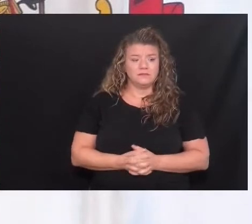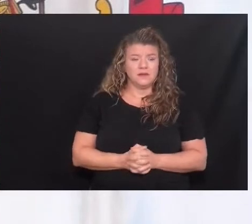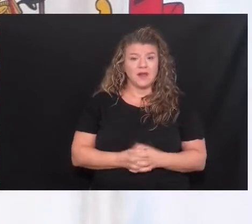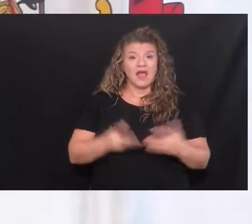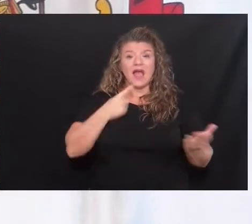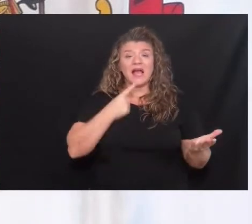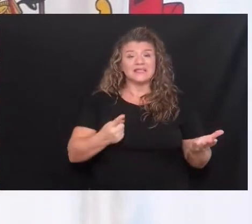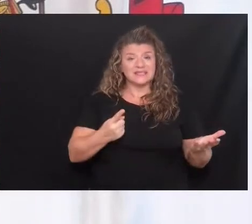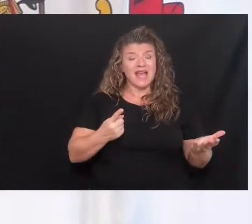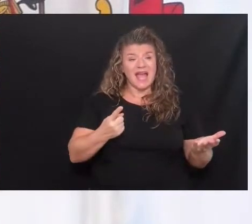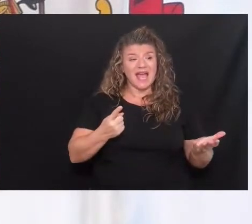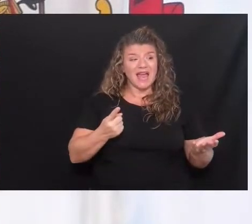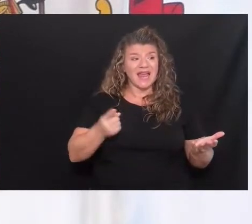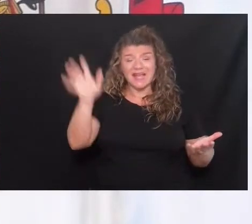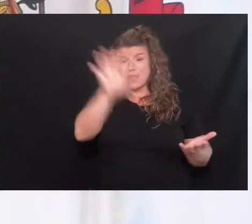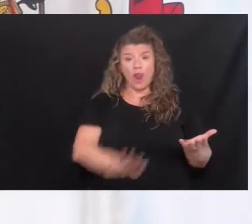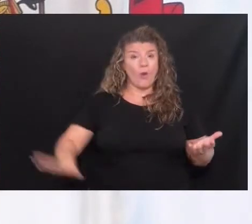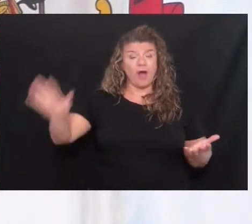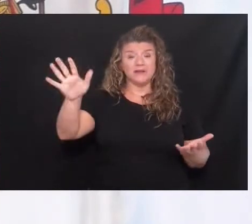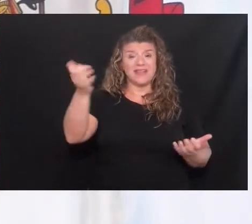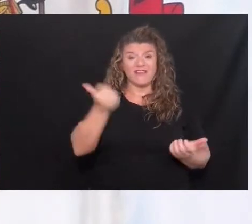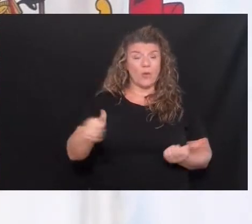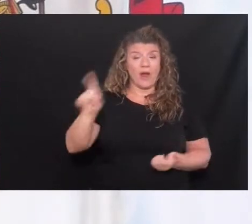said, Kathy, it's all around us everywhere.